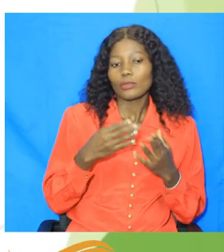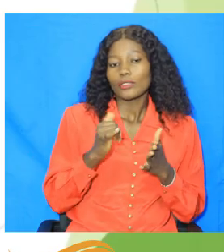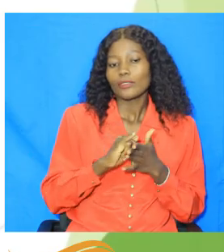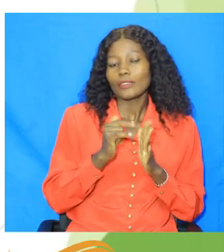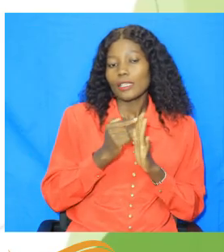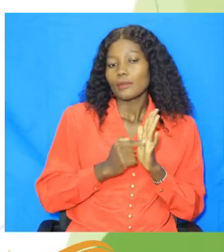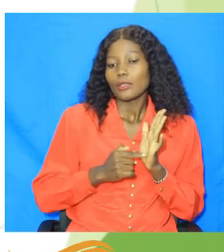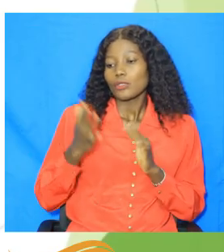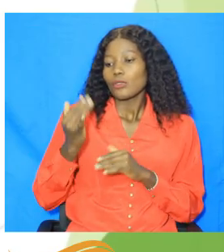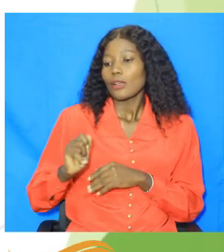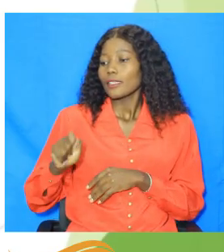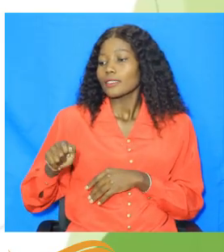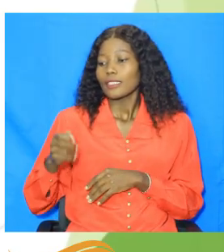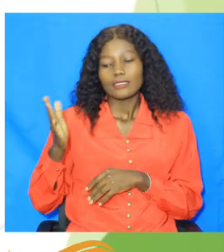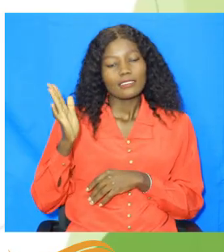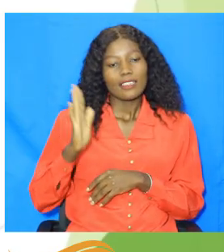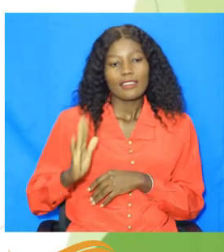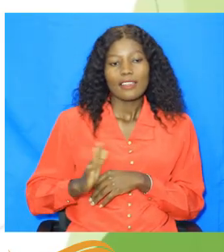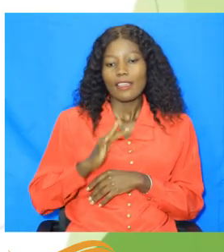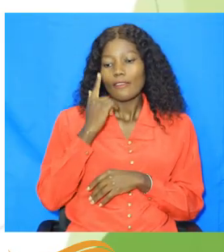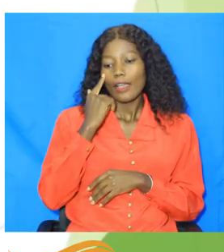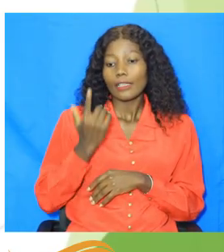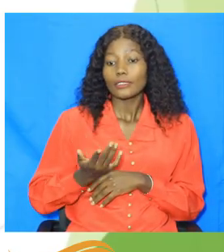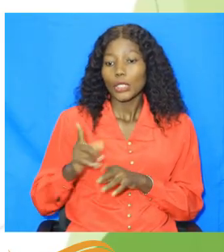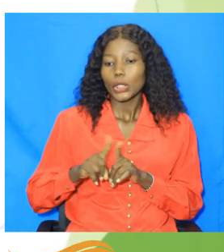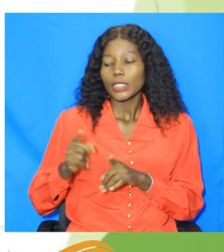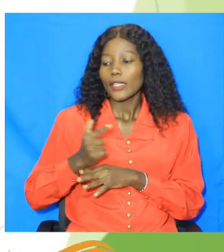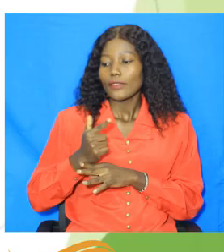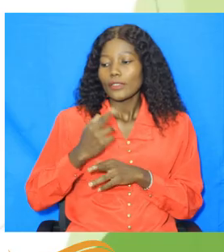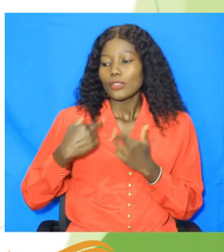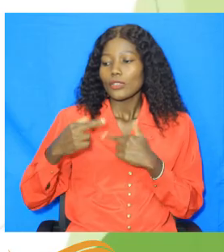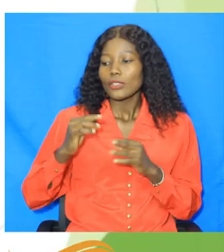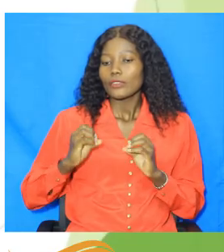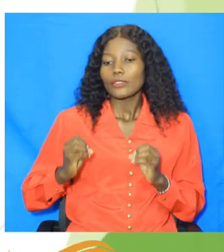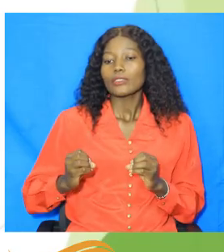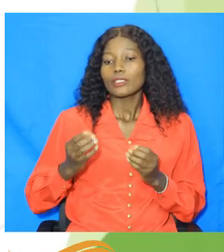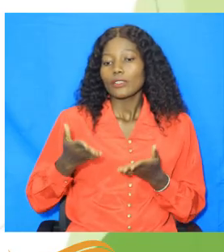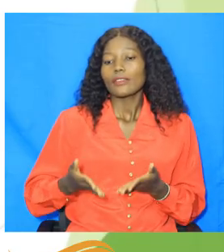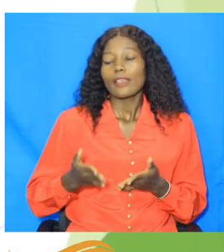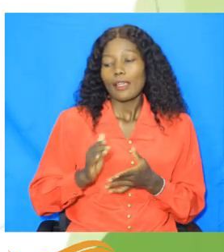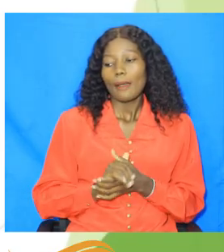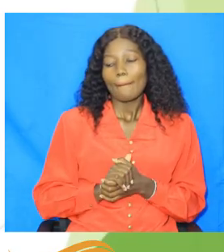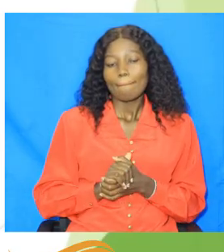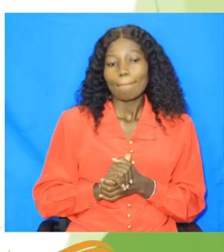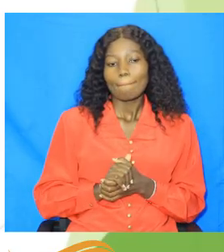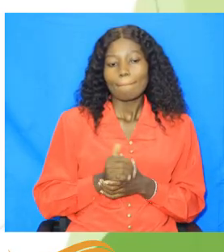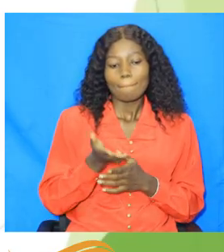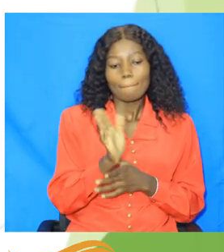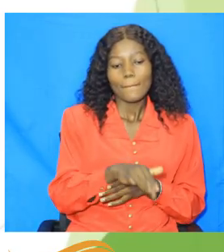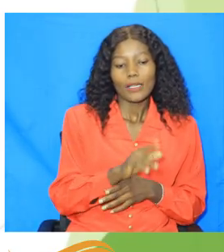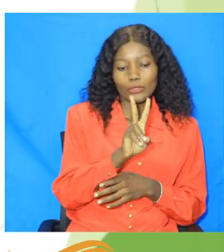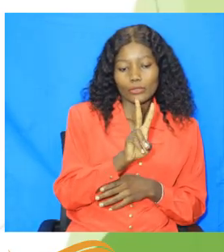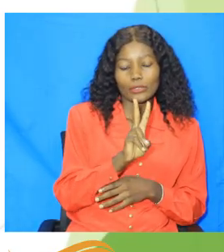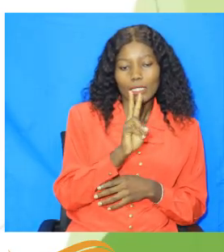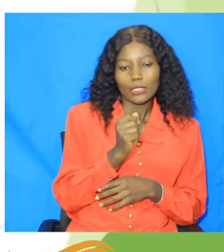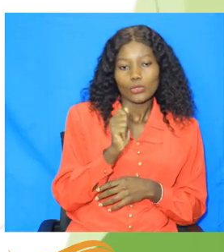because the judges never signaled it, and there's no video review to be able to alter that kind of decision. So let's come back to the 2-judge